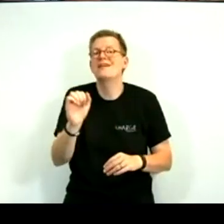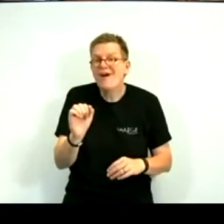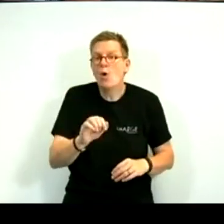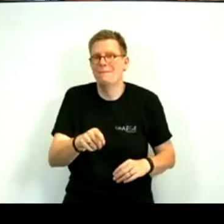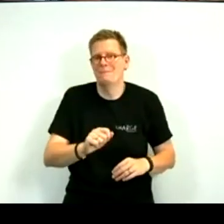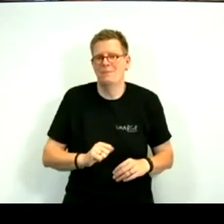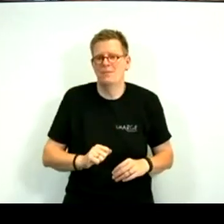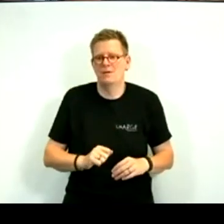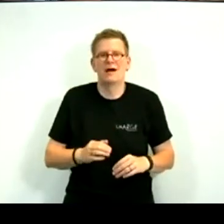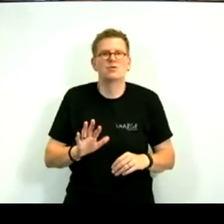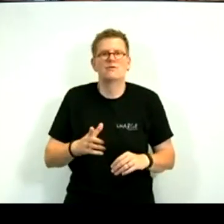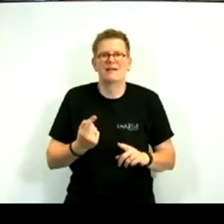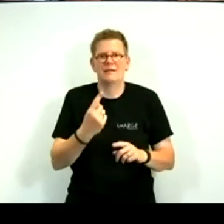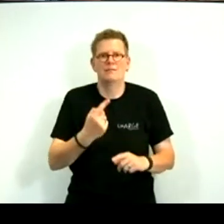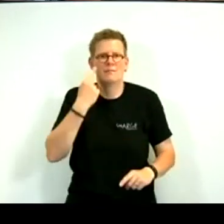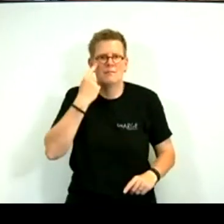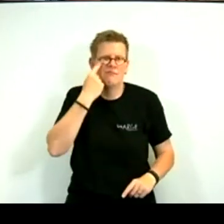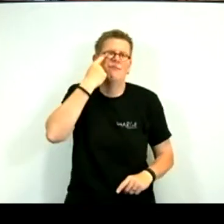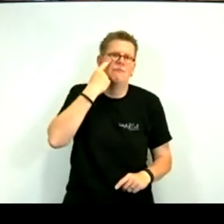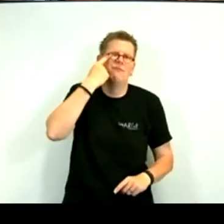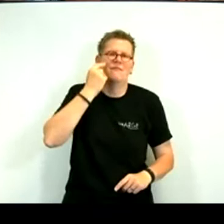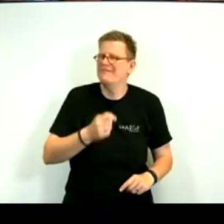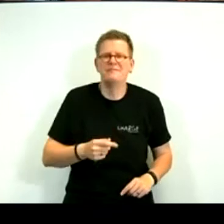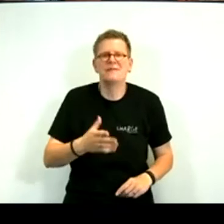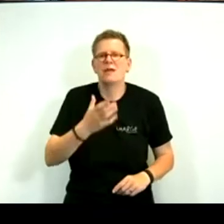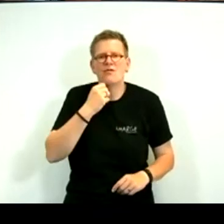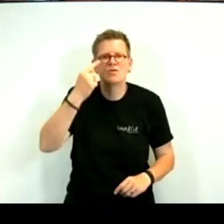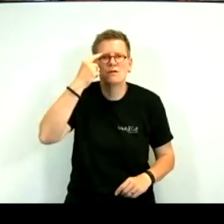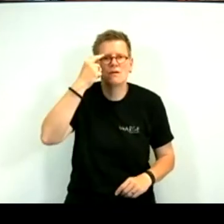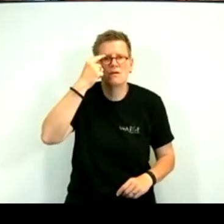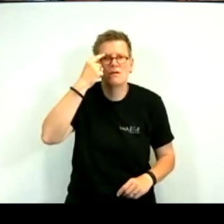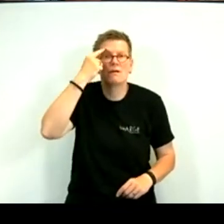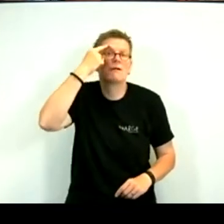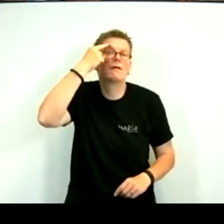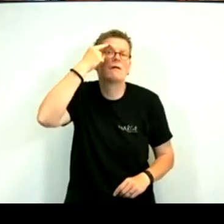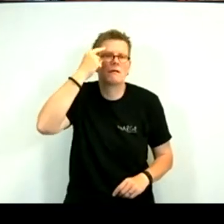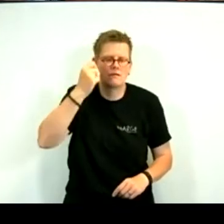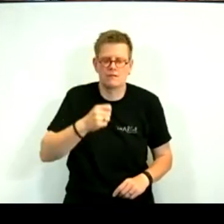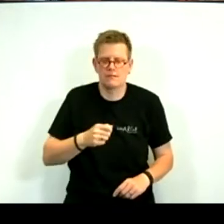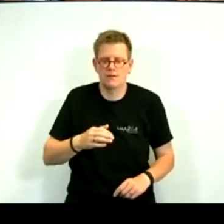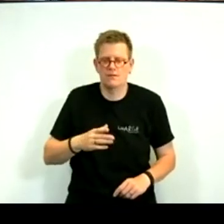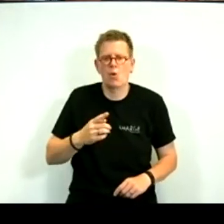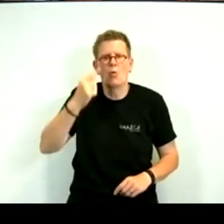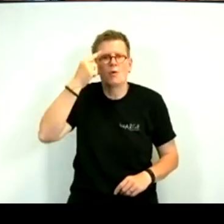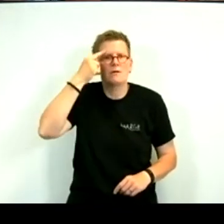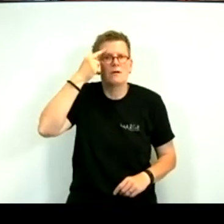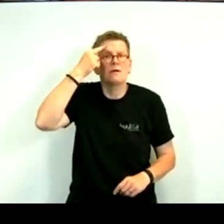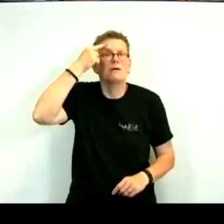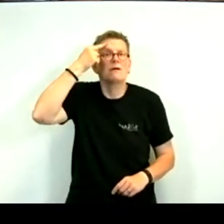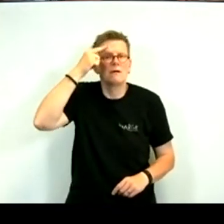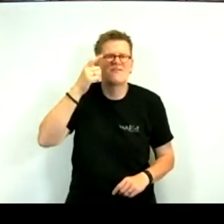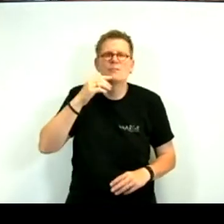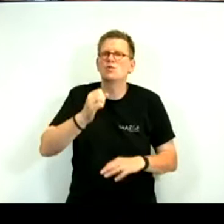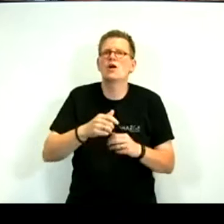pulling. Sometimes they're not even on the eyelid. They're up here on the forehead, but they're pulling the skin up to try and move the